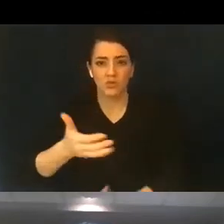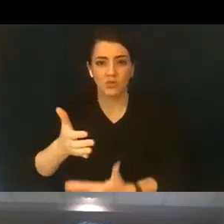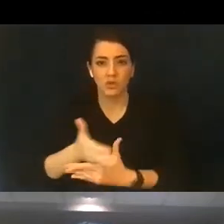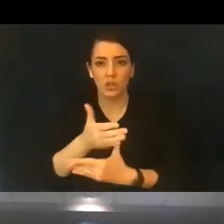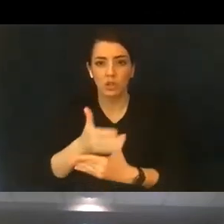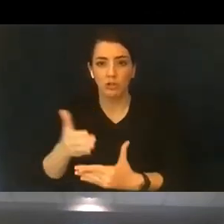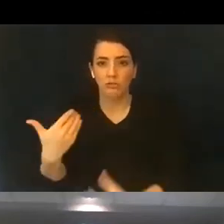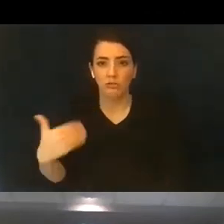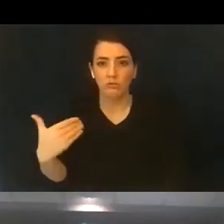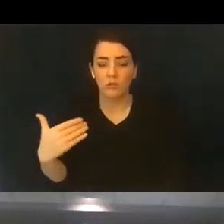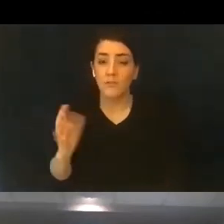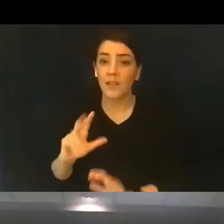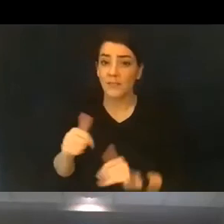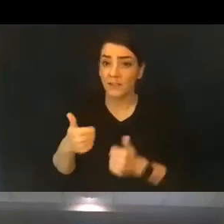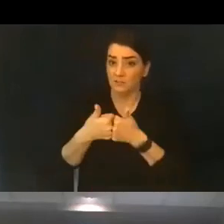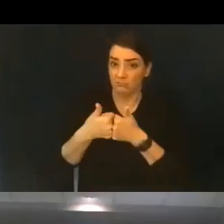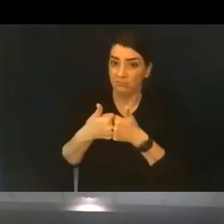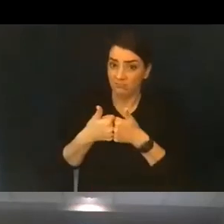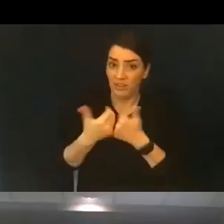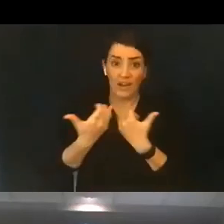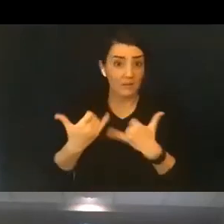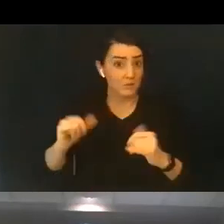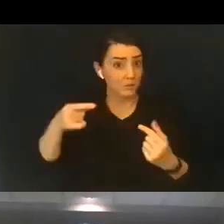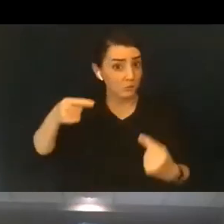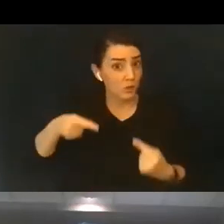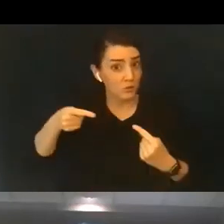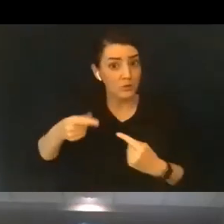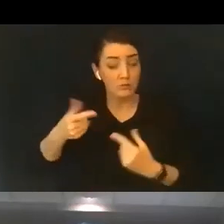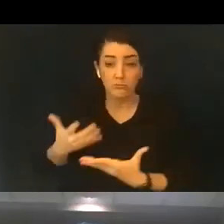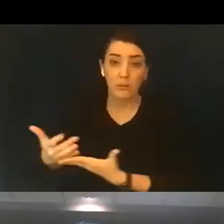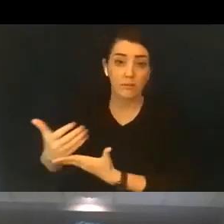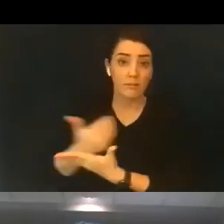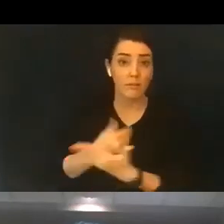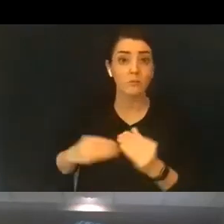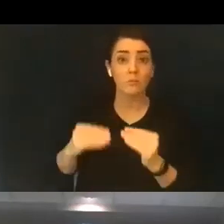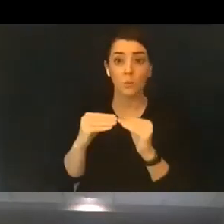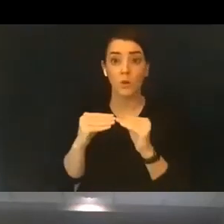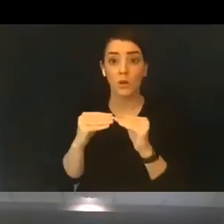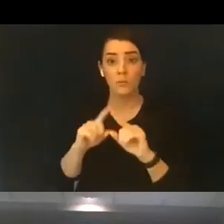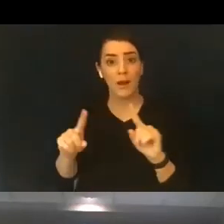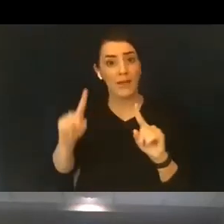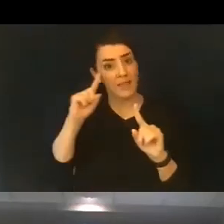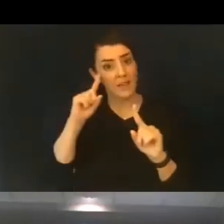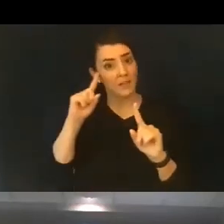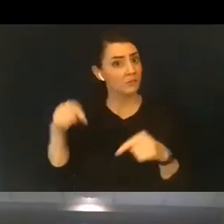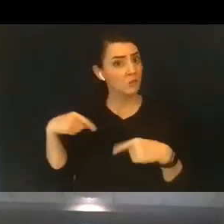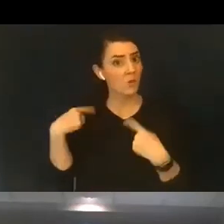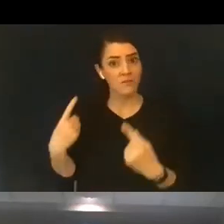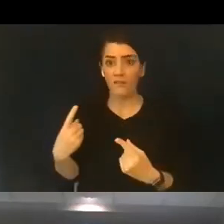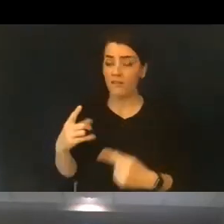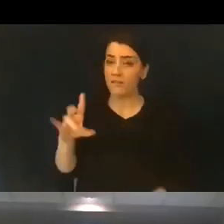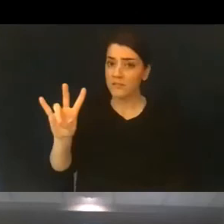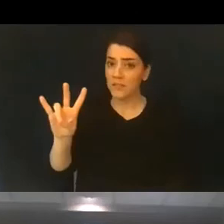still struggle today. But I think we did a pretty darn good job so far, because